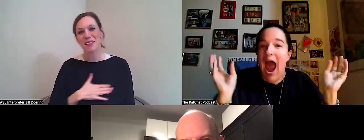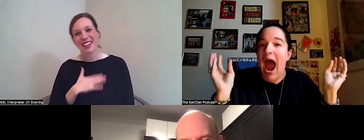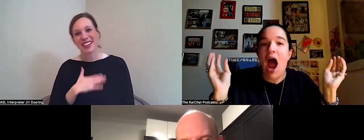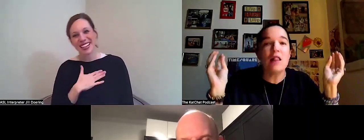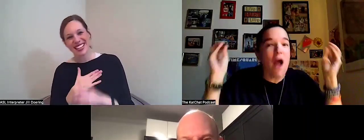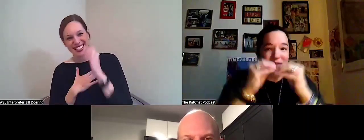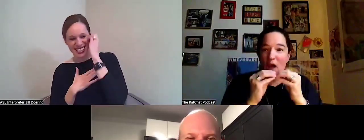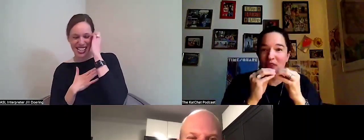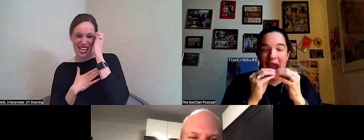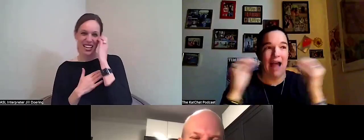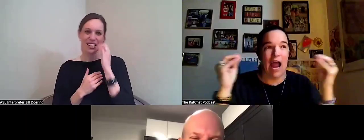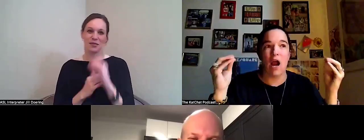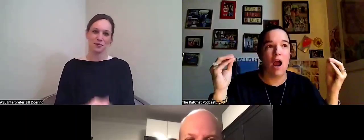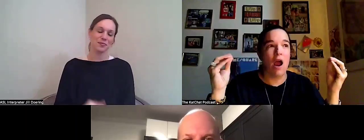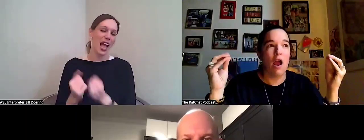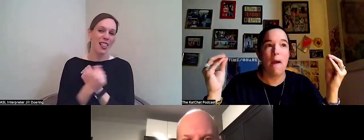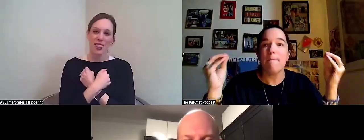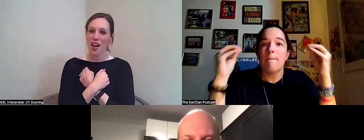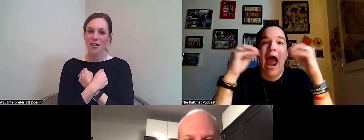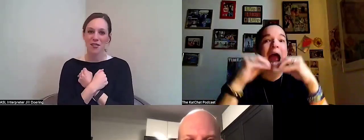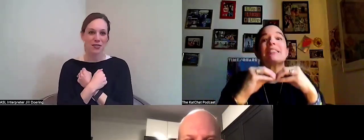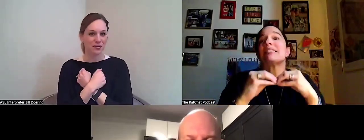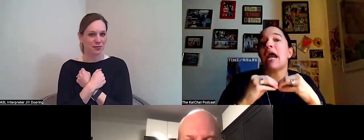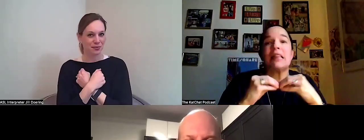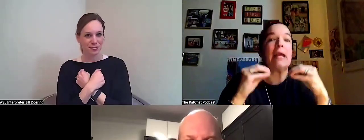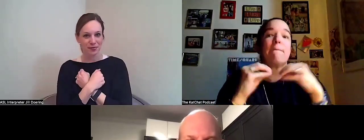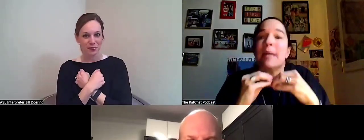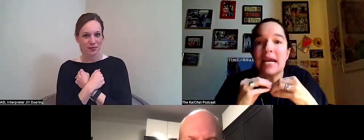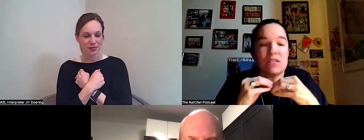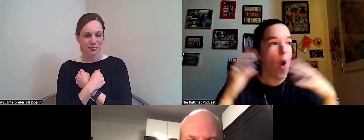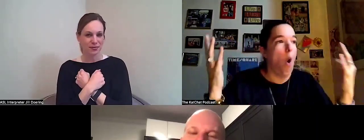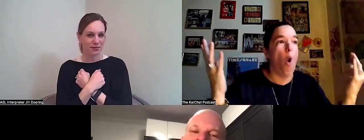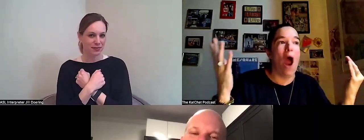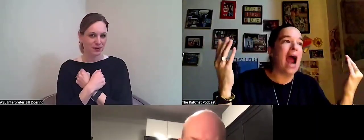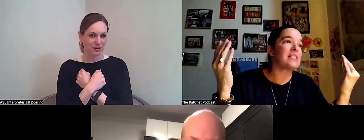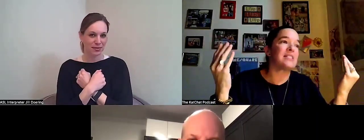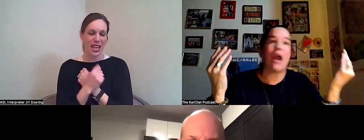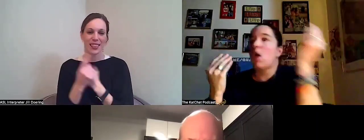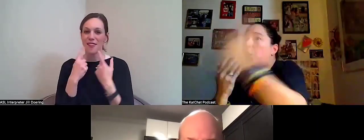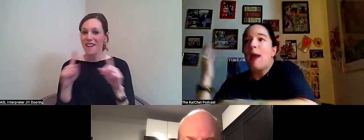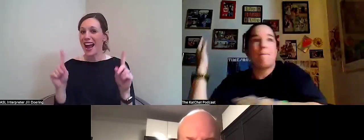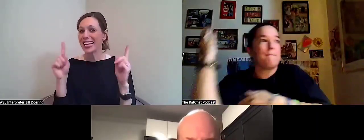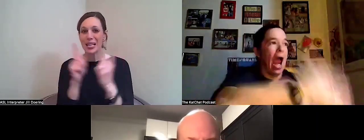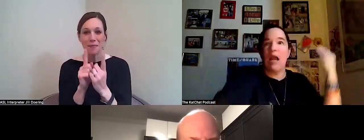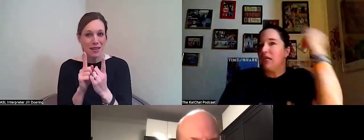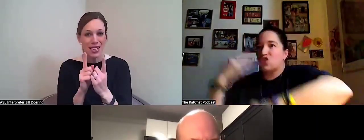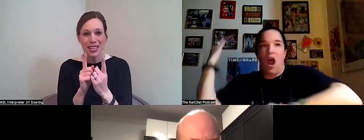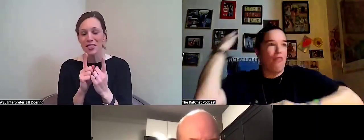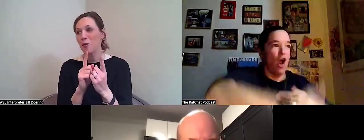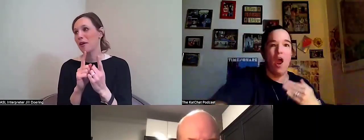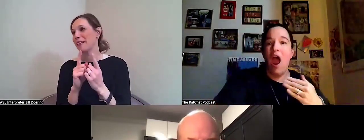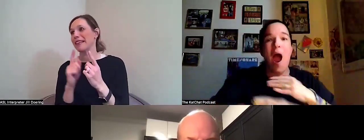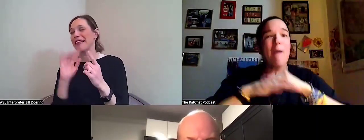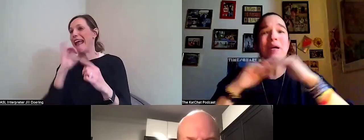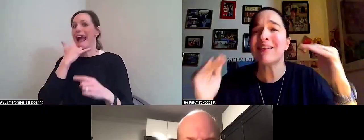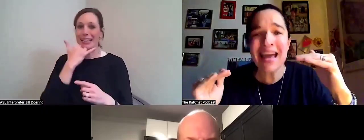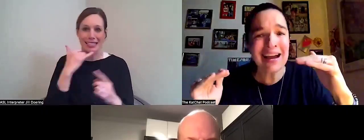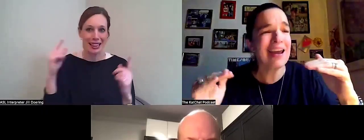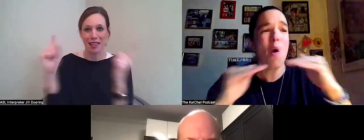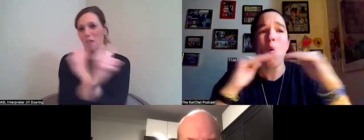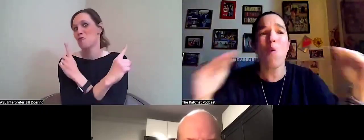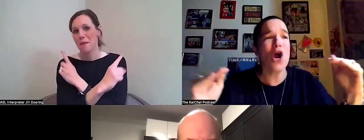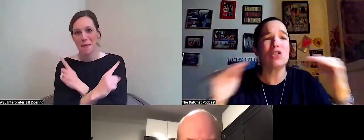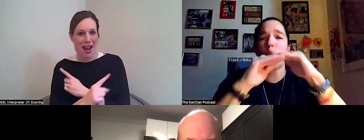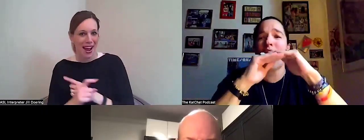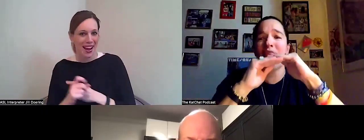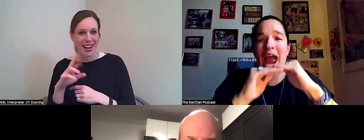me. I love how they like accidentally meet or accidentally run by each other. I mean,